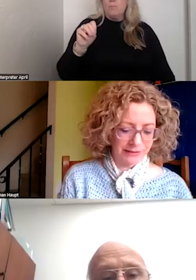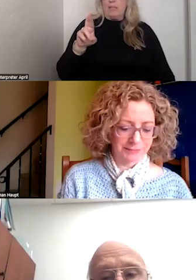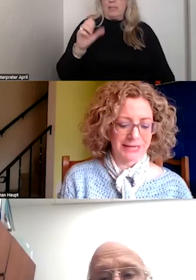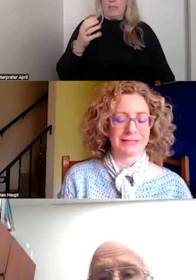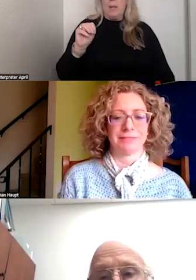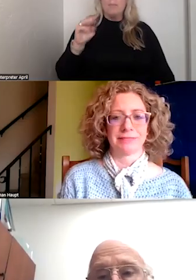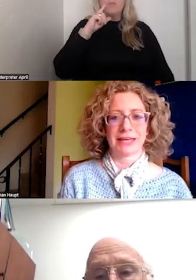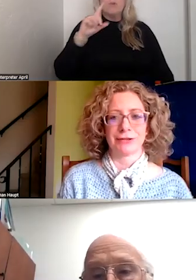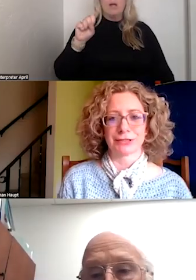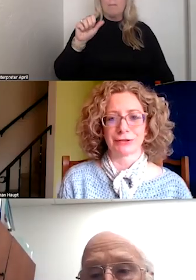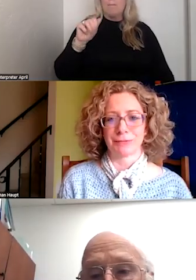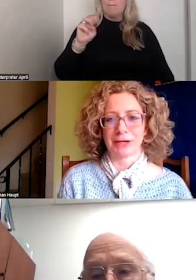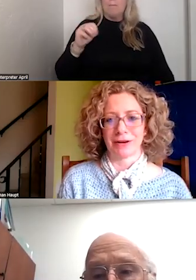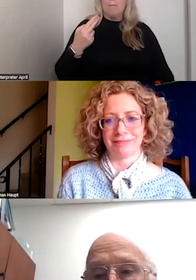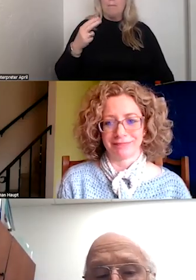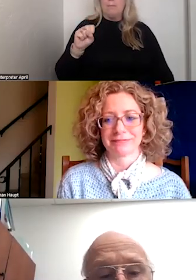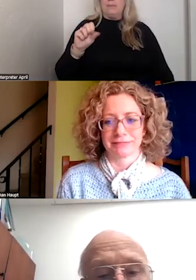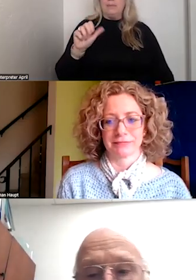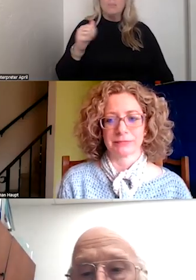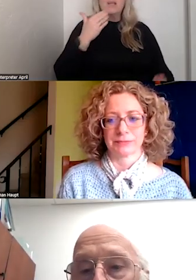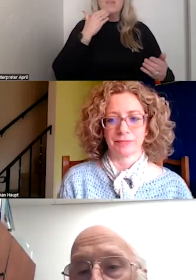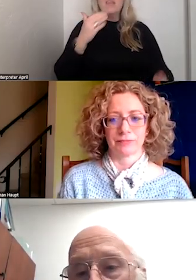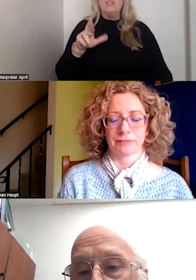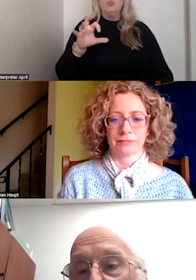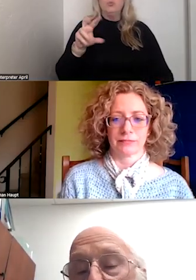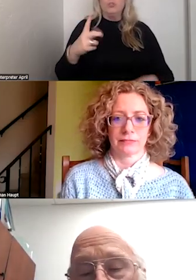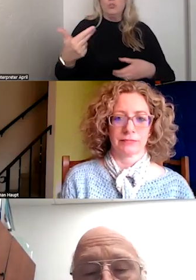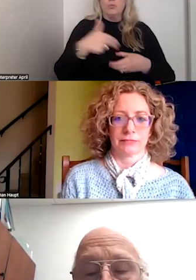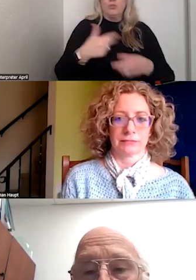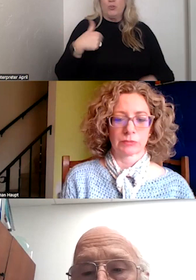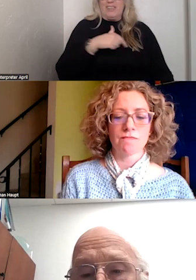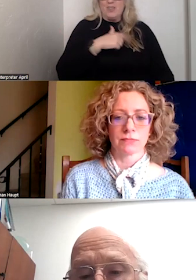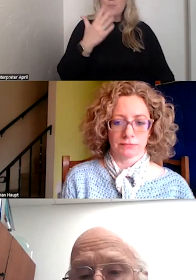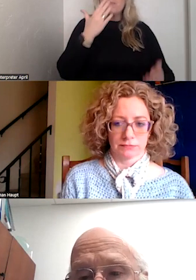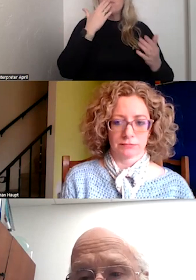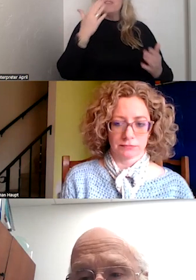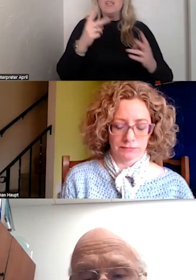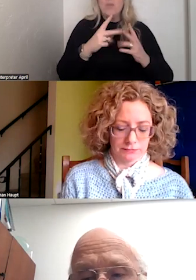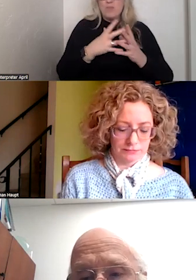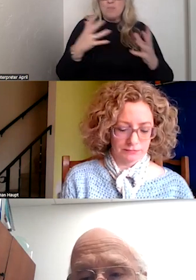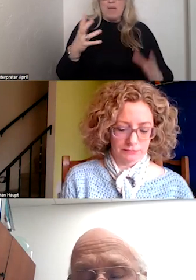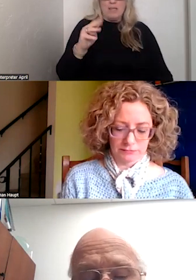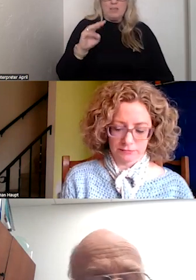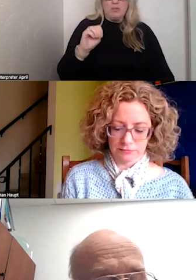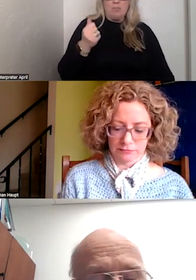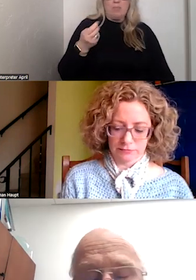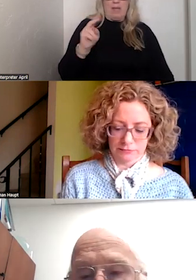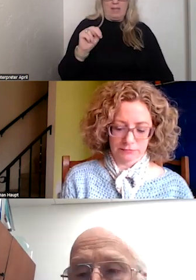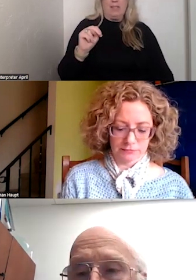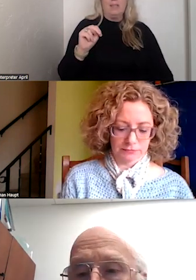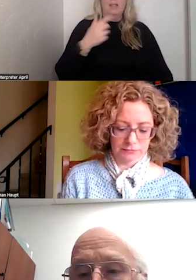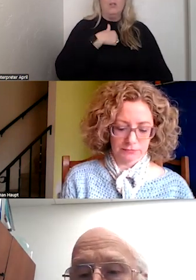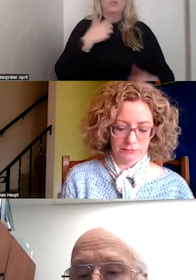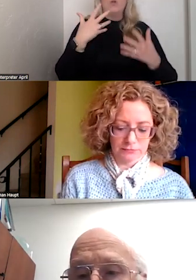an update. Thank you, Richard, for being on. Thank you. Thank you very much, Megan. And I wanted